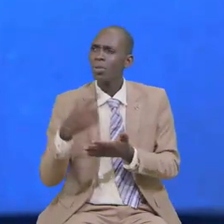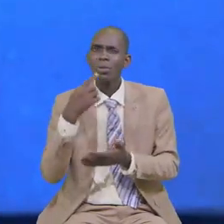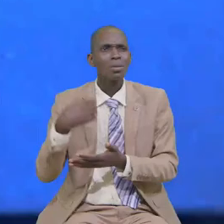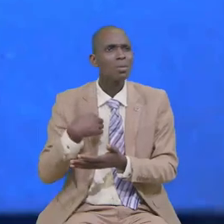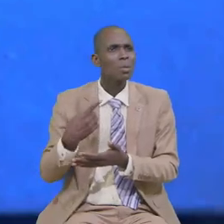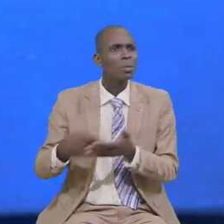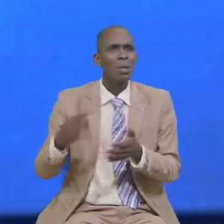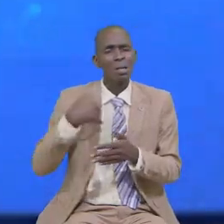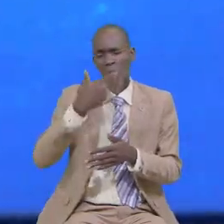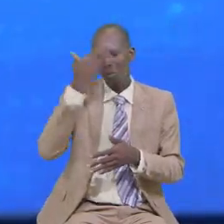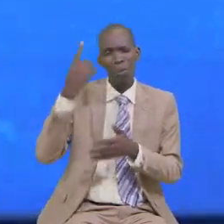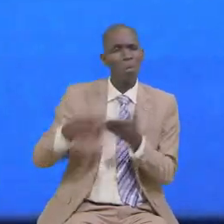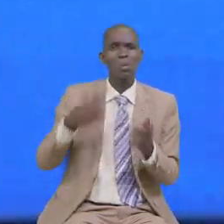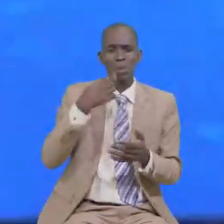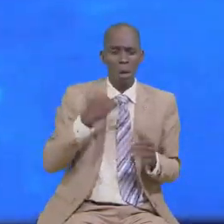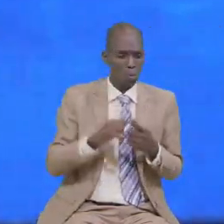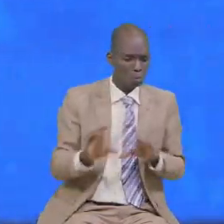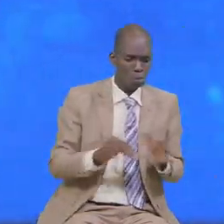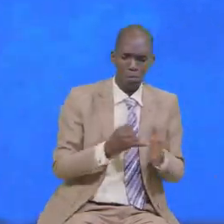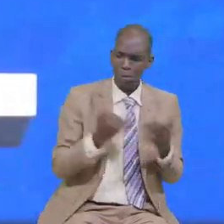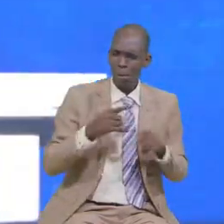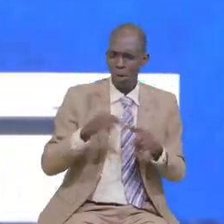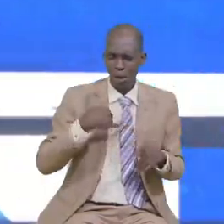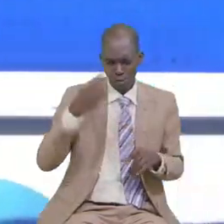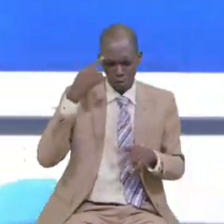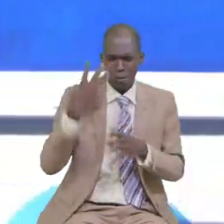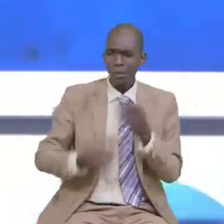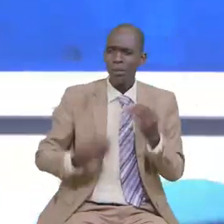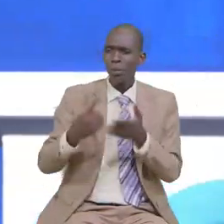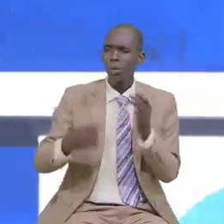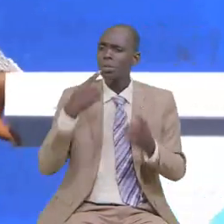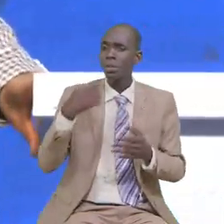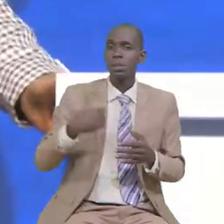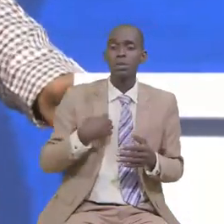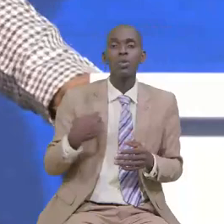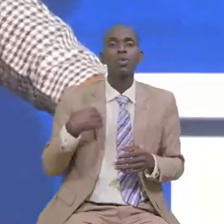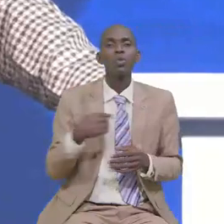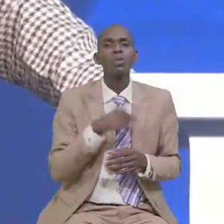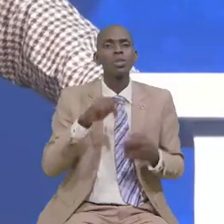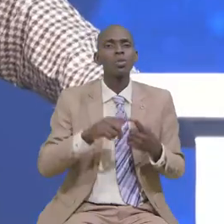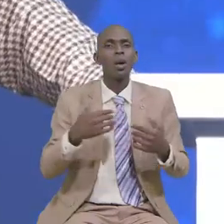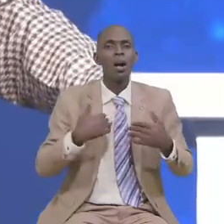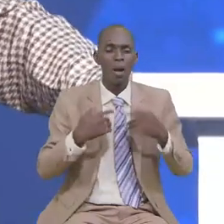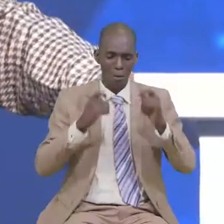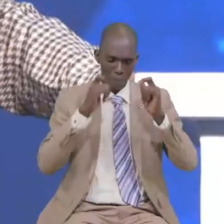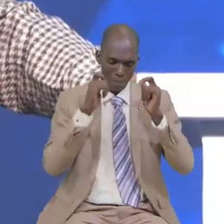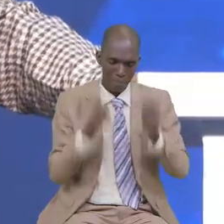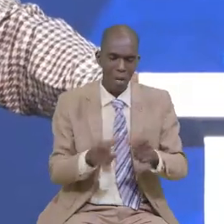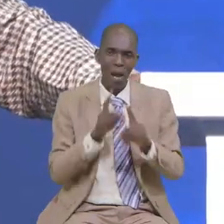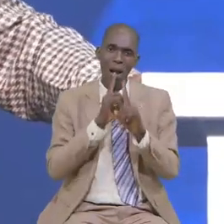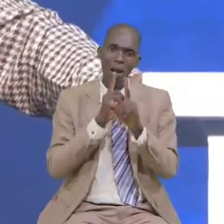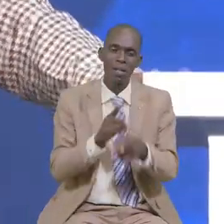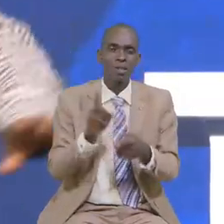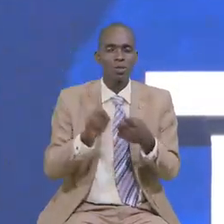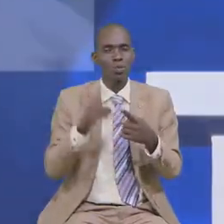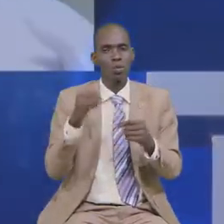said. I want to do it now, but I've forgotten. We have to have immediate response to the word of